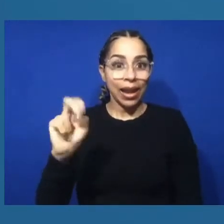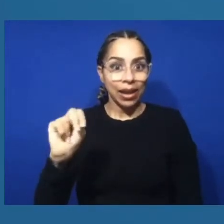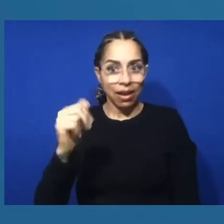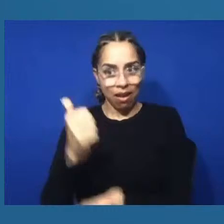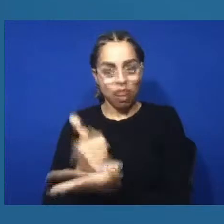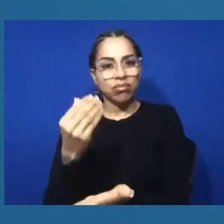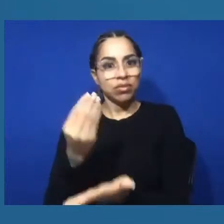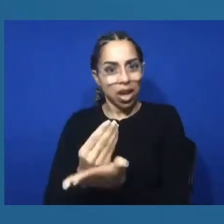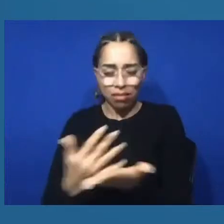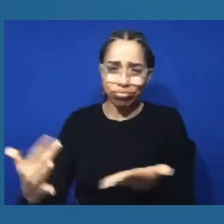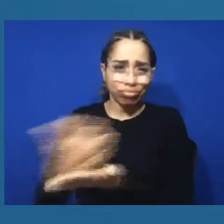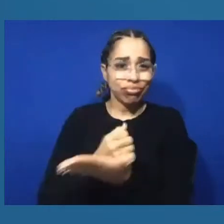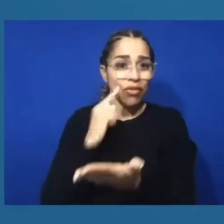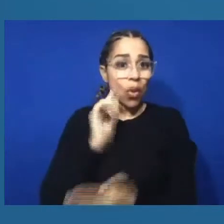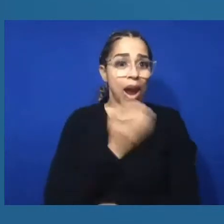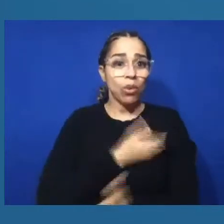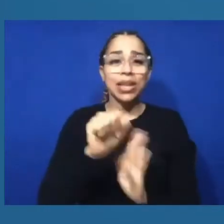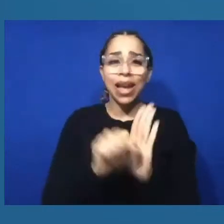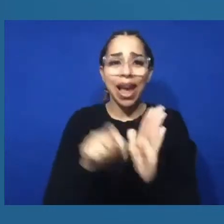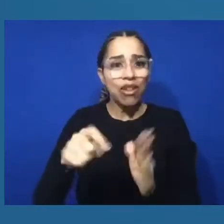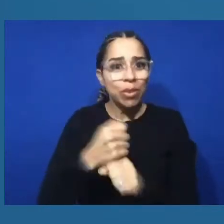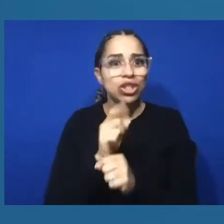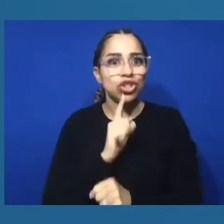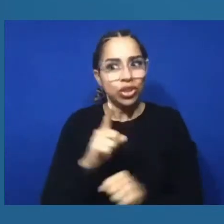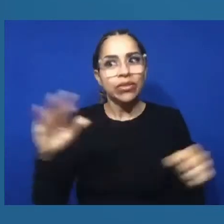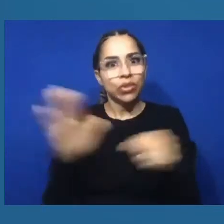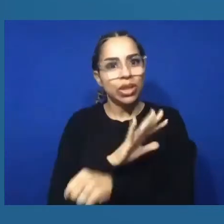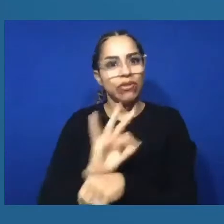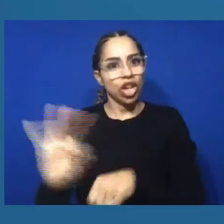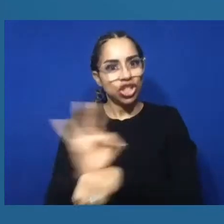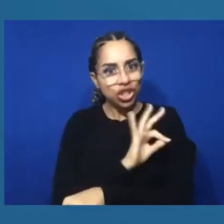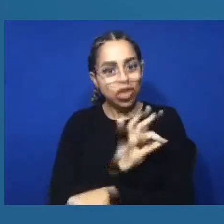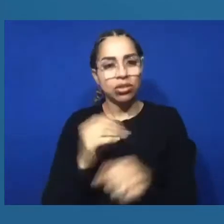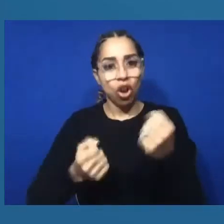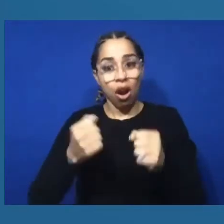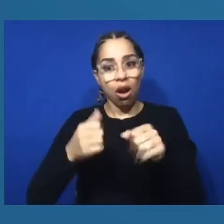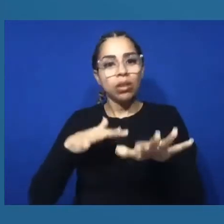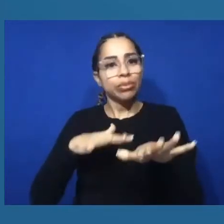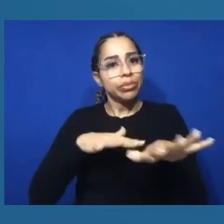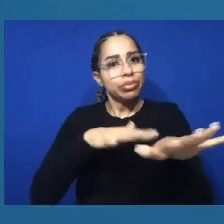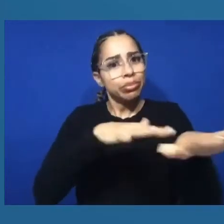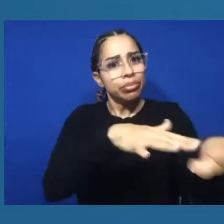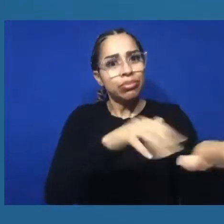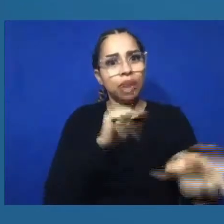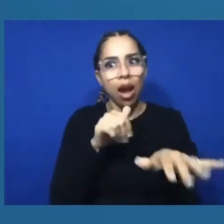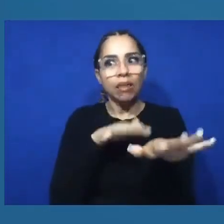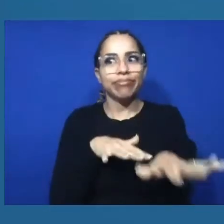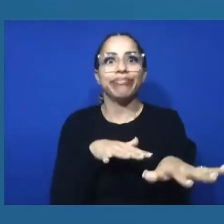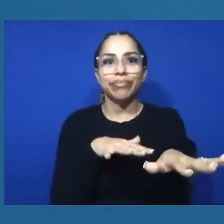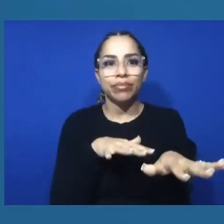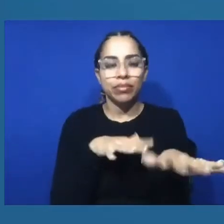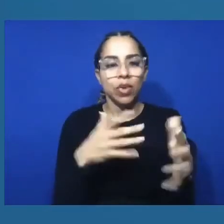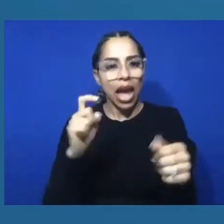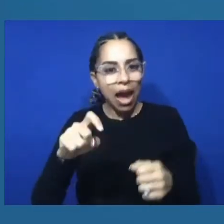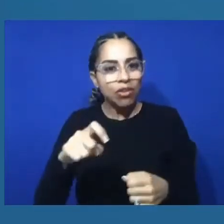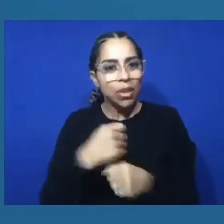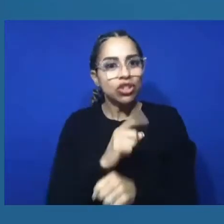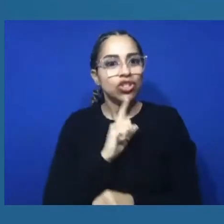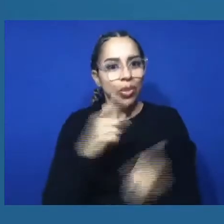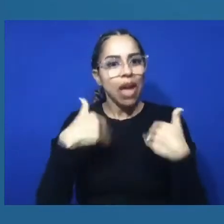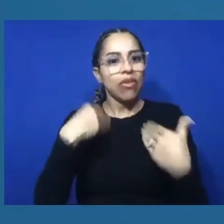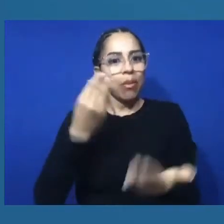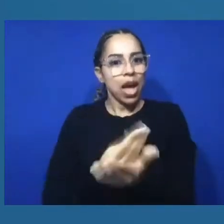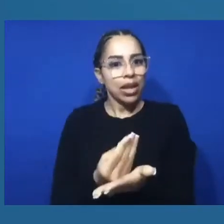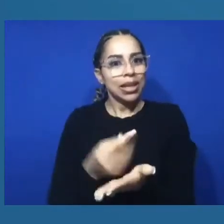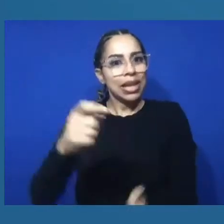can have vehicles move at a better speed, that we can have the revenues necessary to support the MTA. So I'm happy to